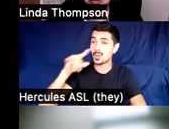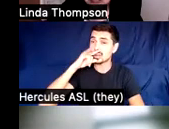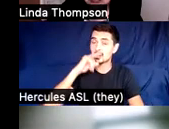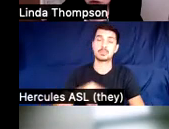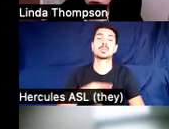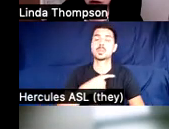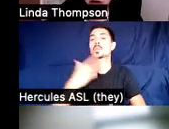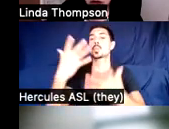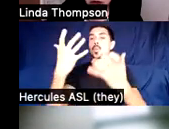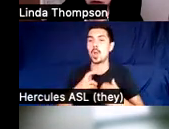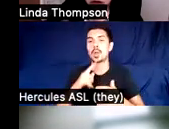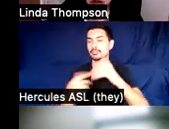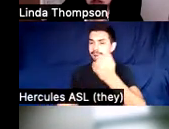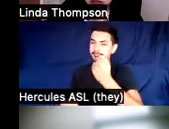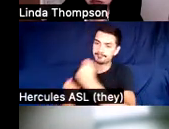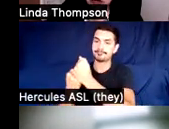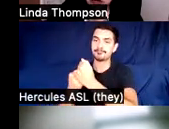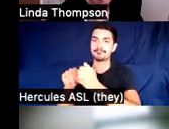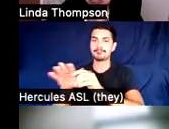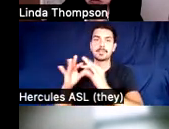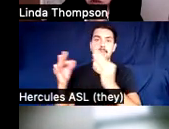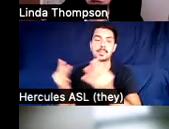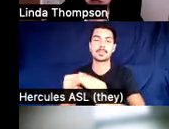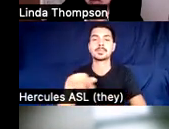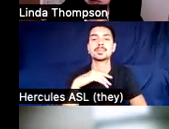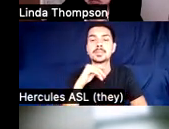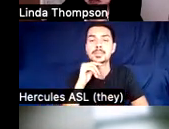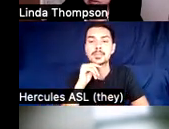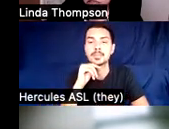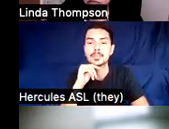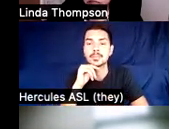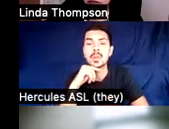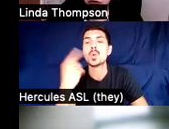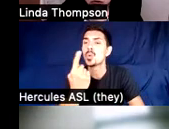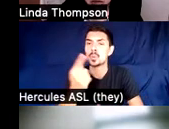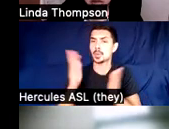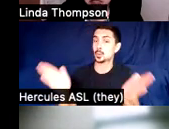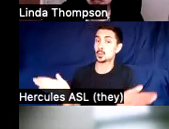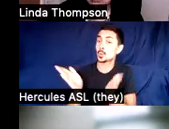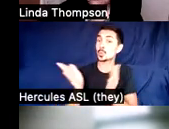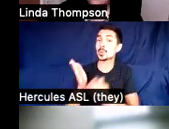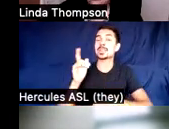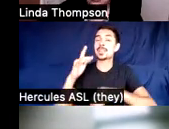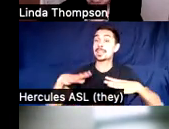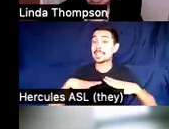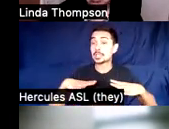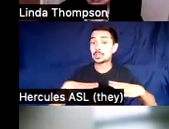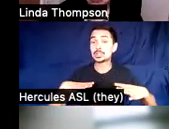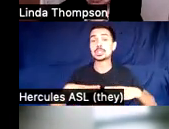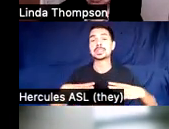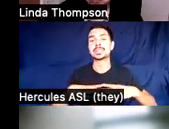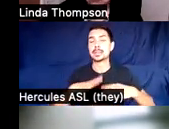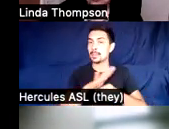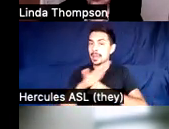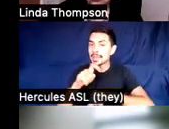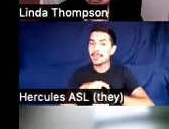to be supportive. Also encourage timely vacation, group activities, and